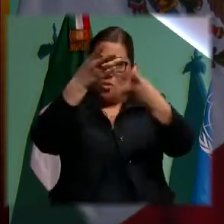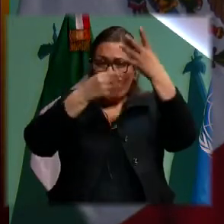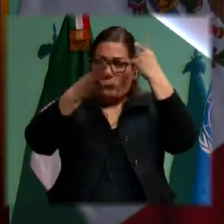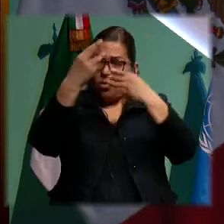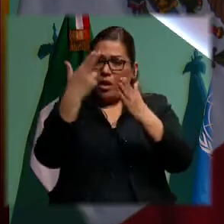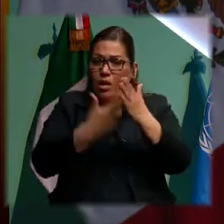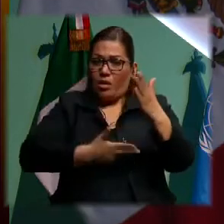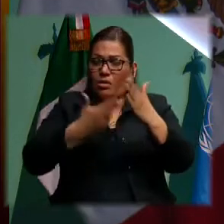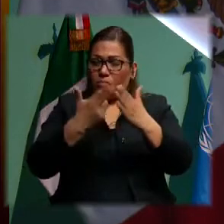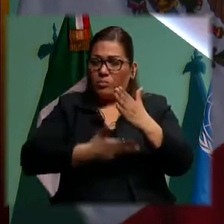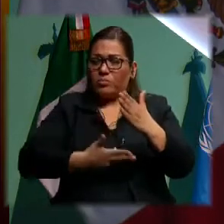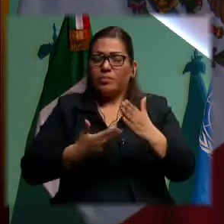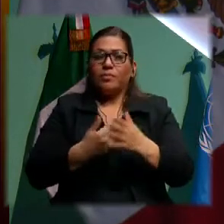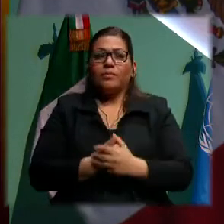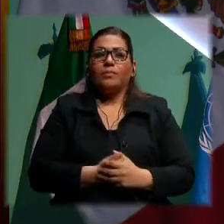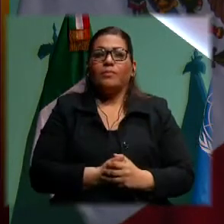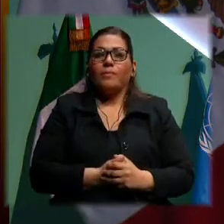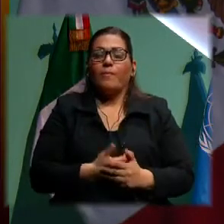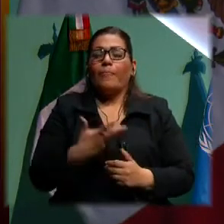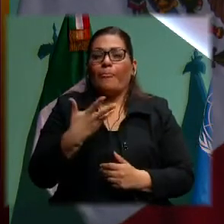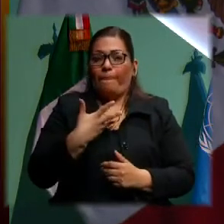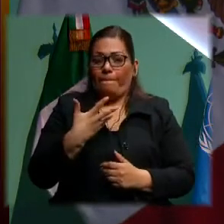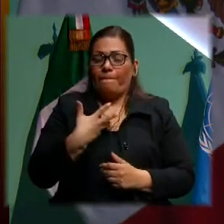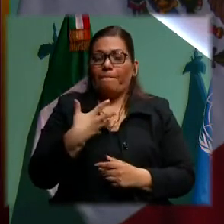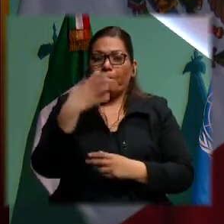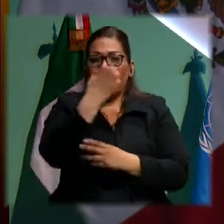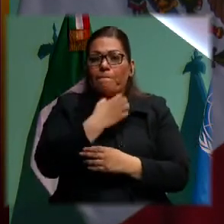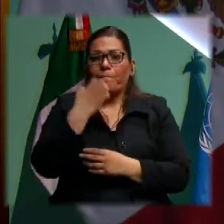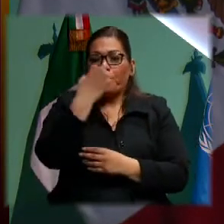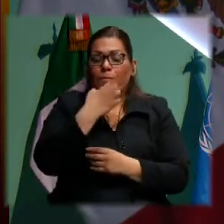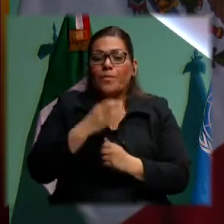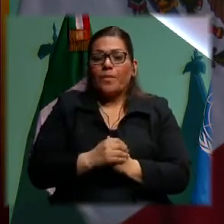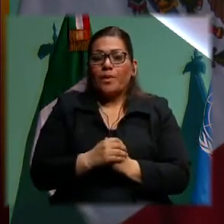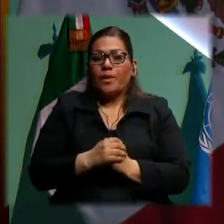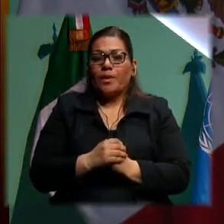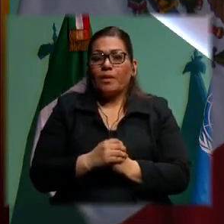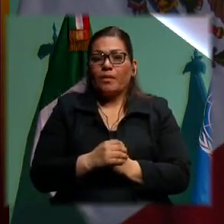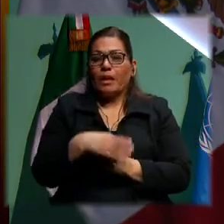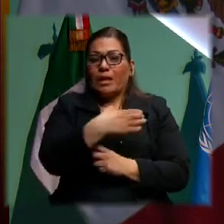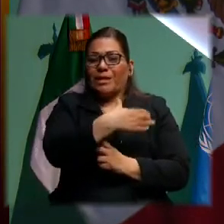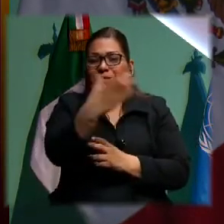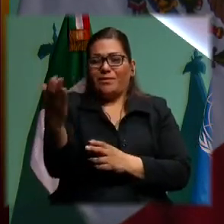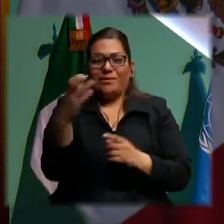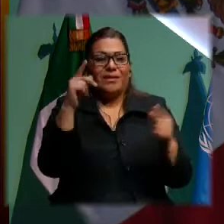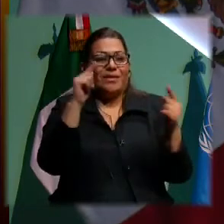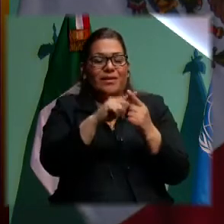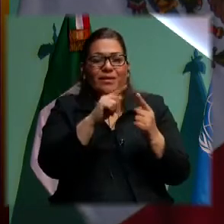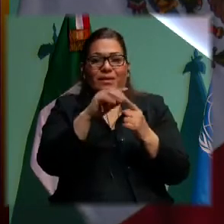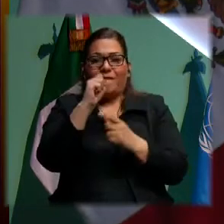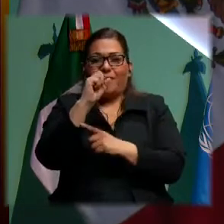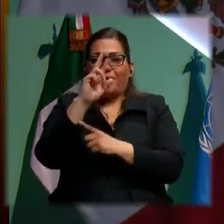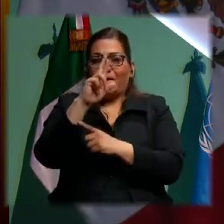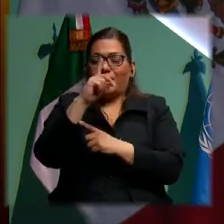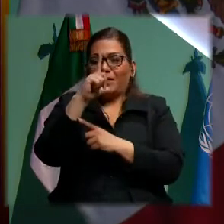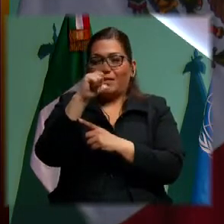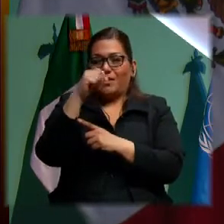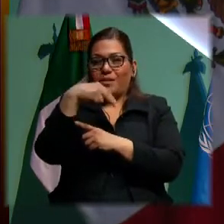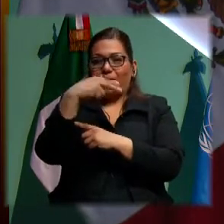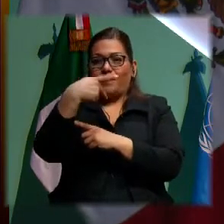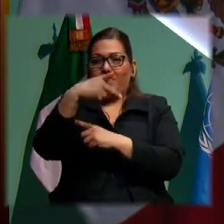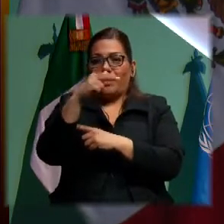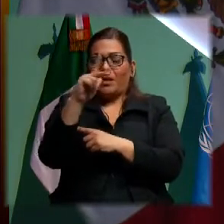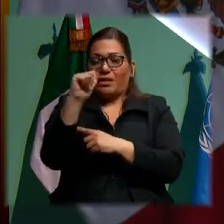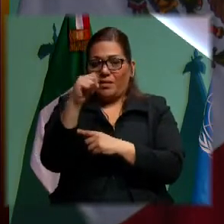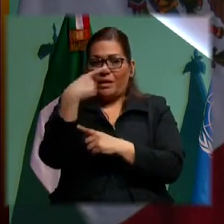a school for farmers in Sri Lanka, where the community internet, the